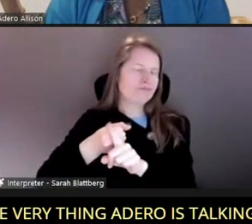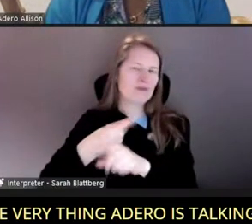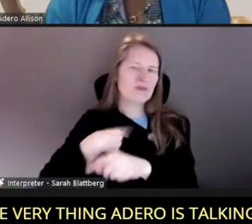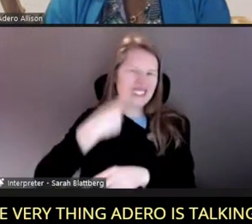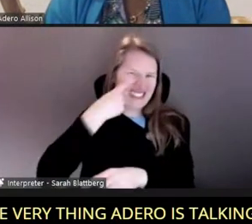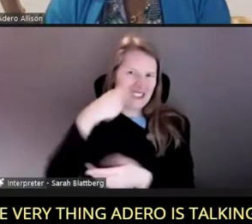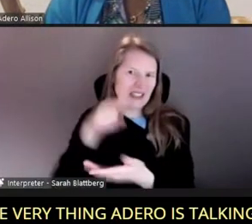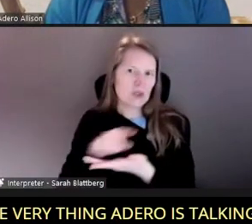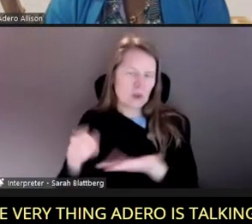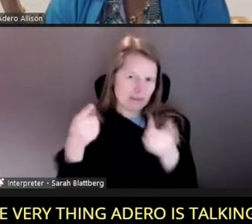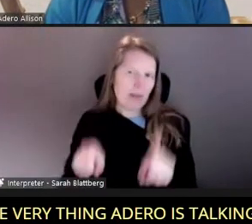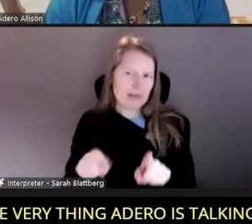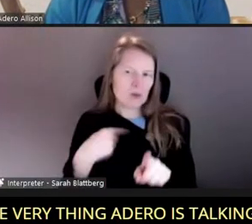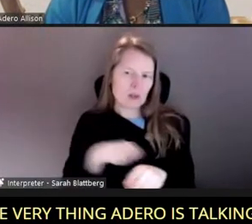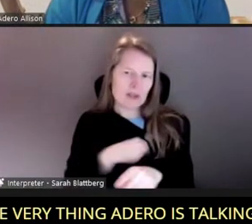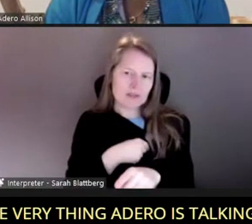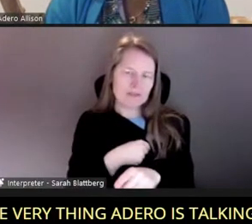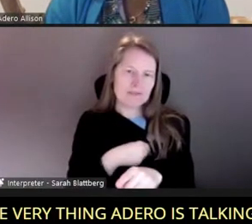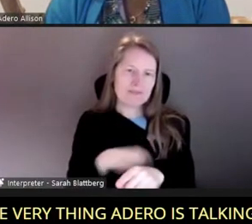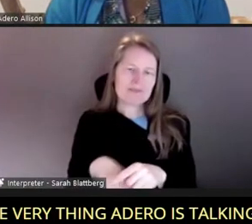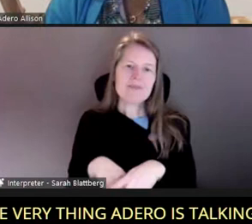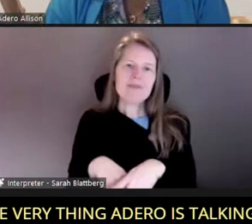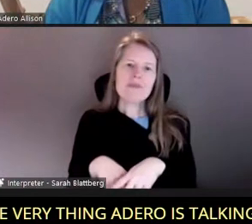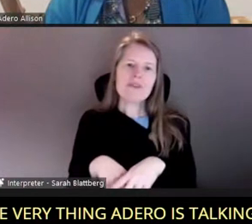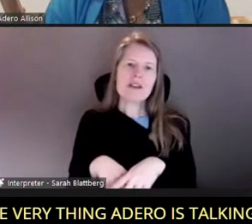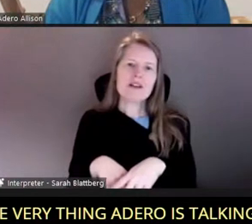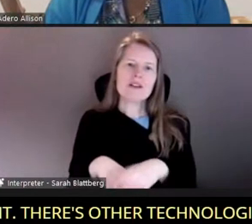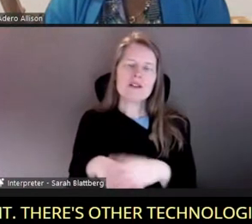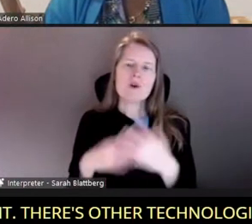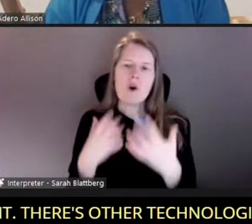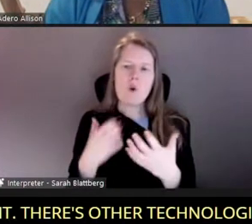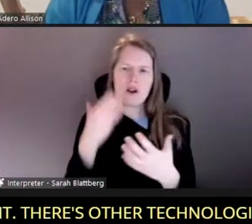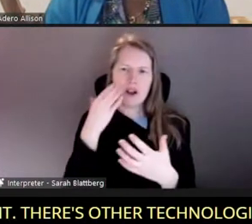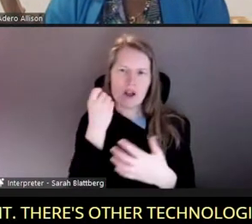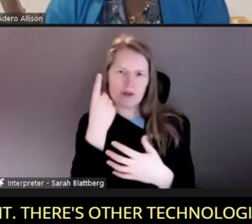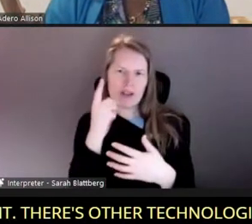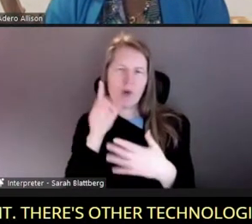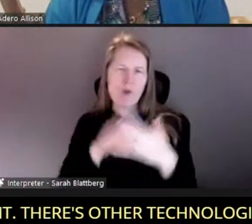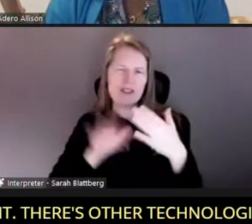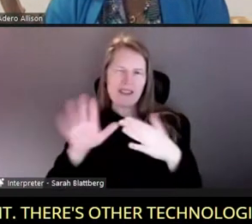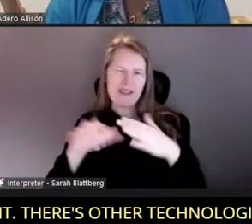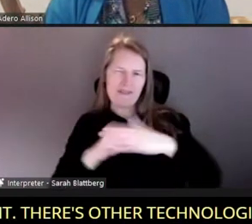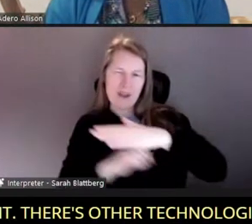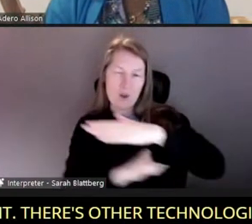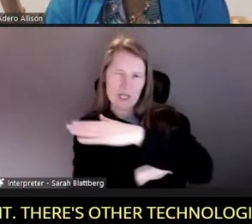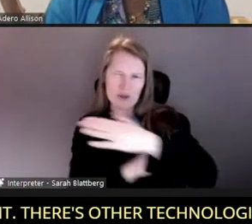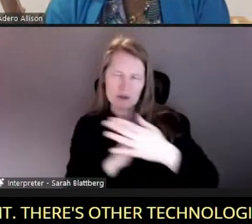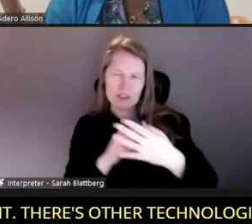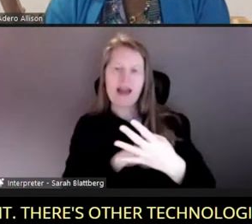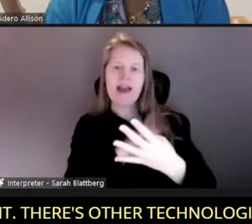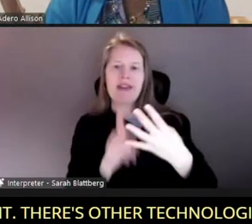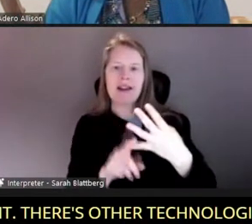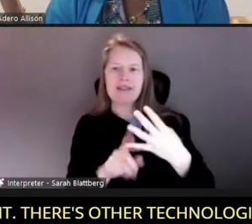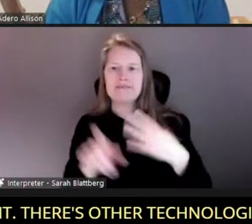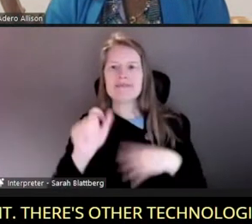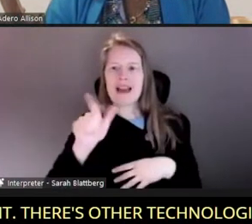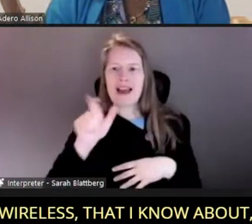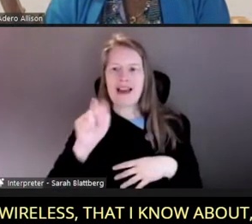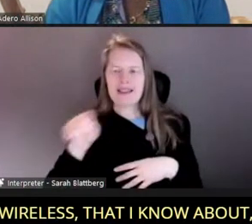week. So I am interested in what's the foundation for the internet. And the third thing is, and Alan brought this